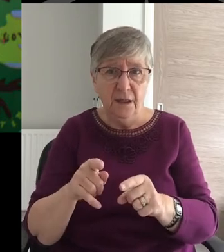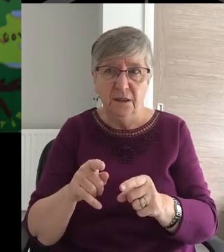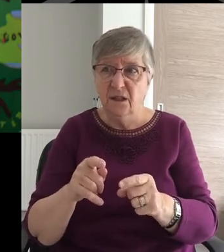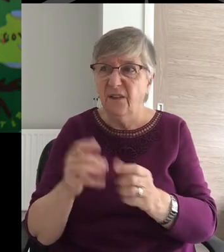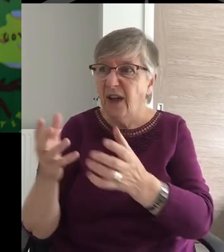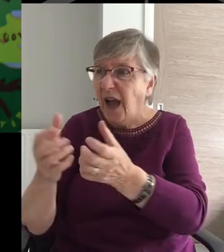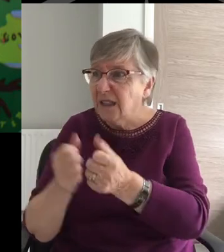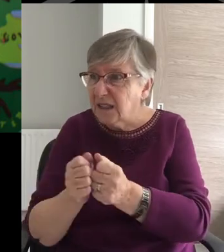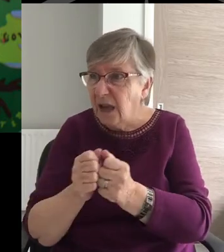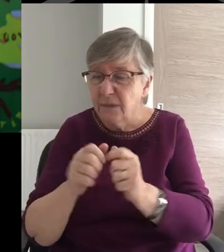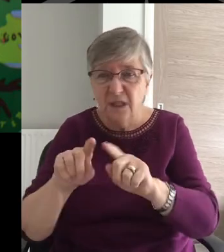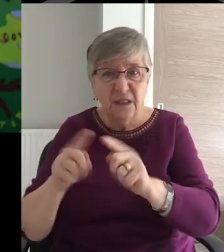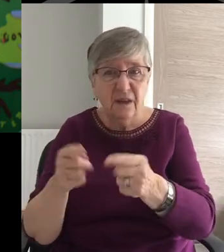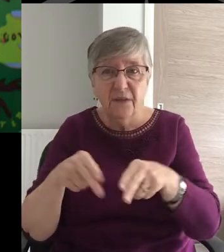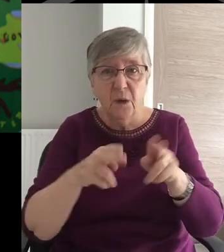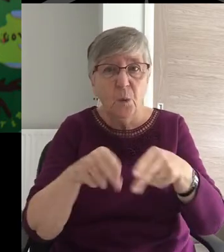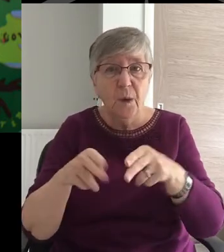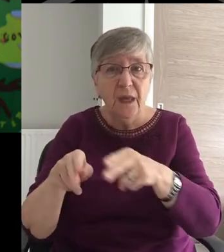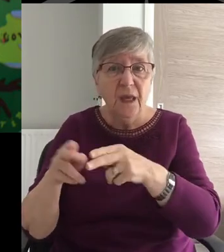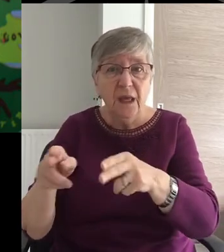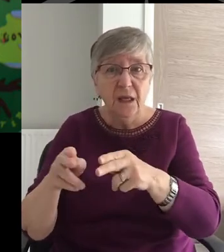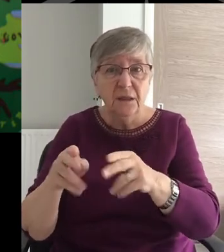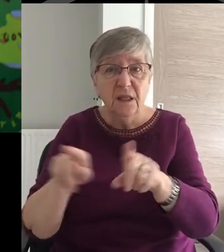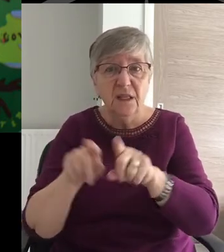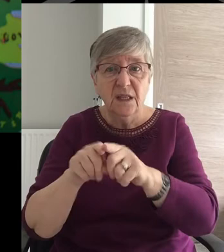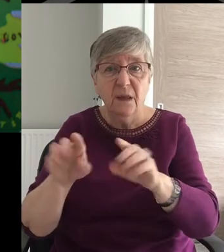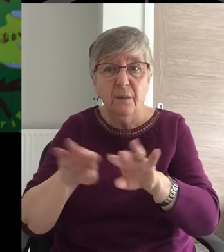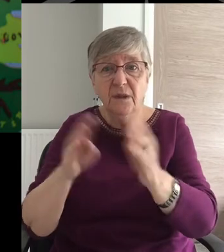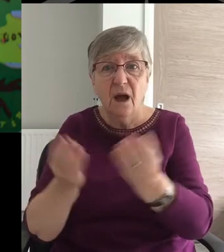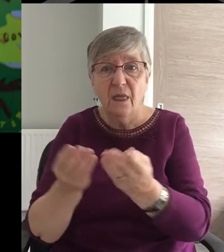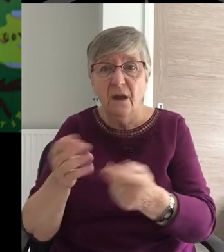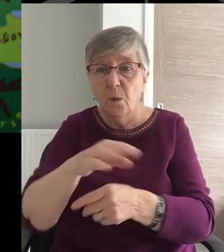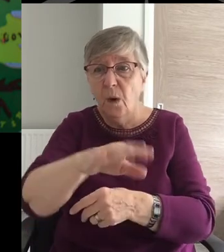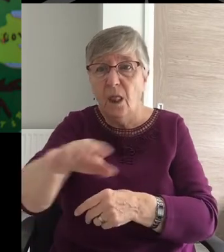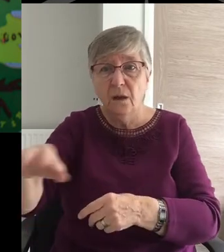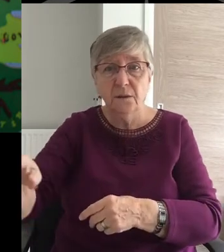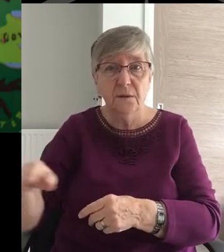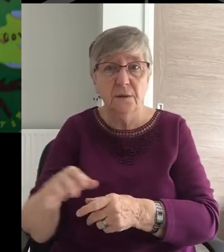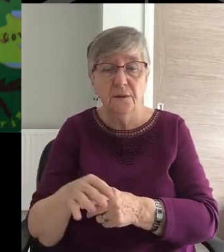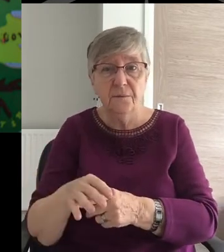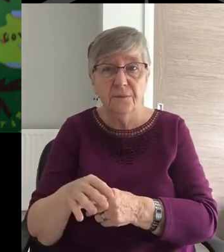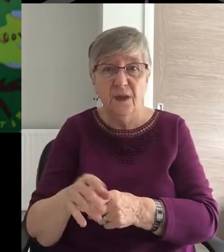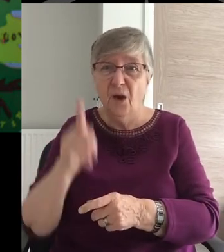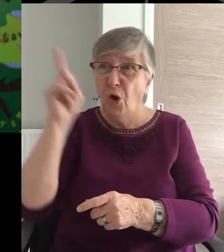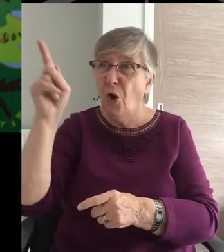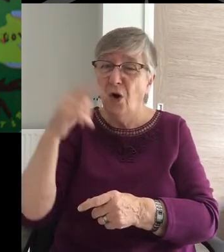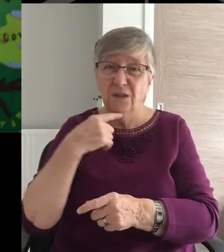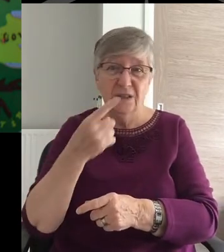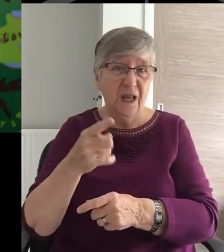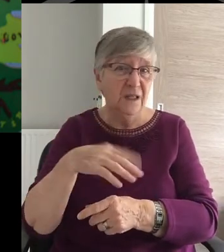compromised in so many different ways to the world around them. And God had had enough.